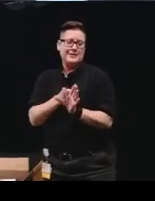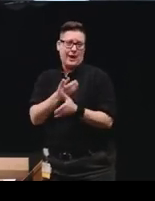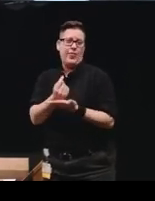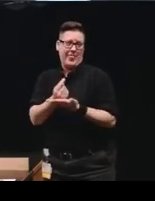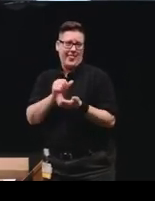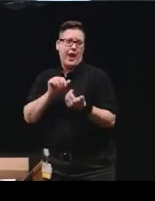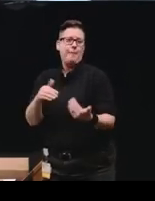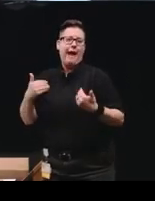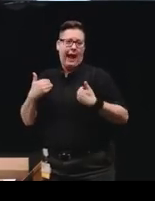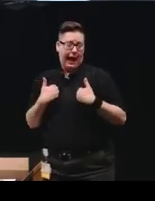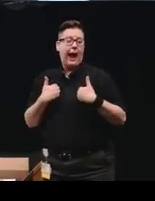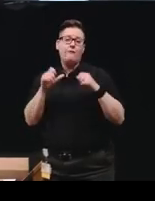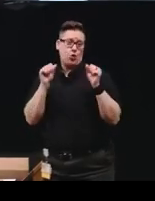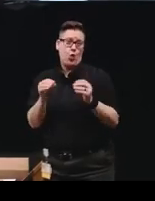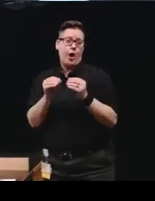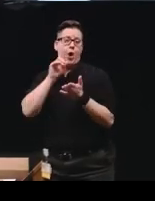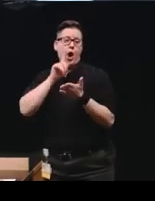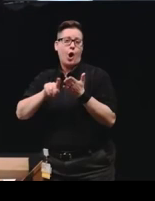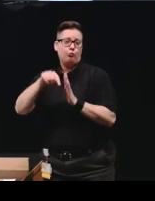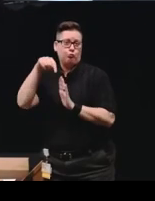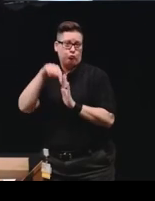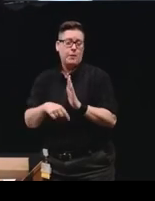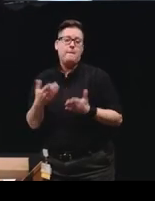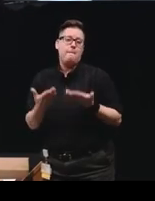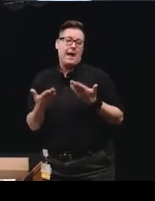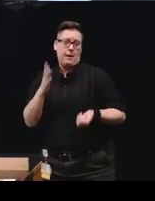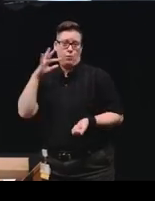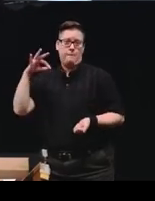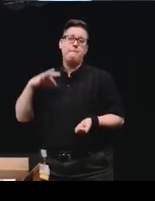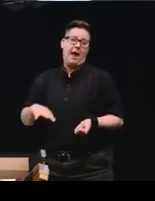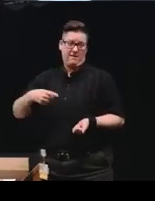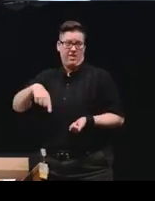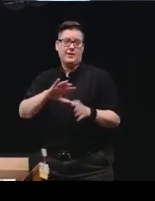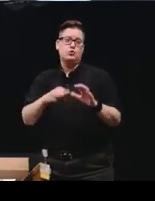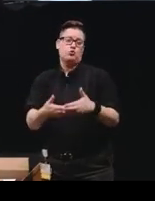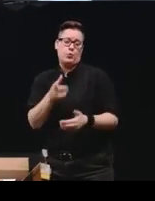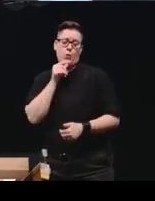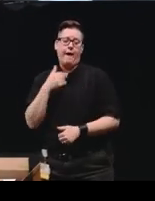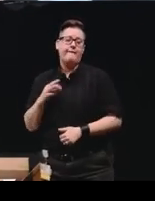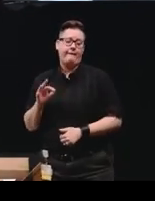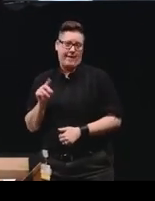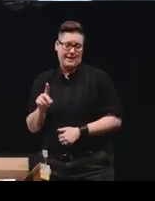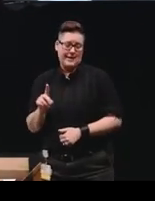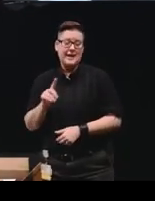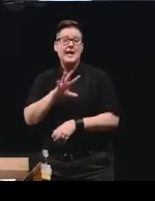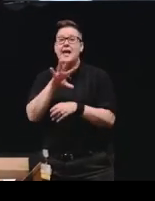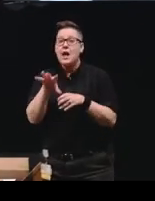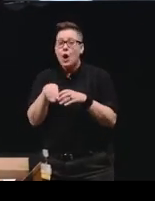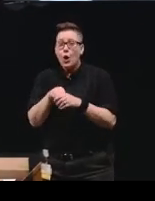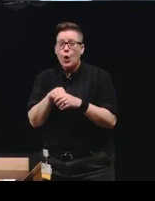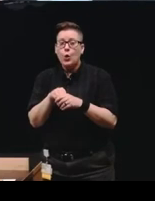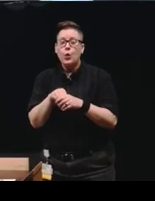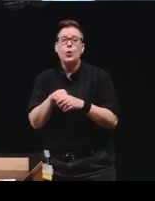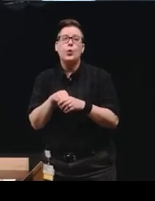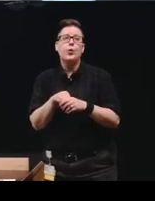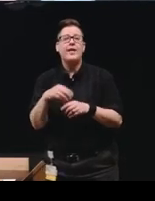that warrant further investigation and may be beneficial in this population as well. Including a big gap is thinking